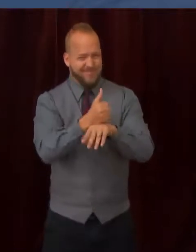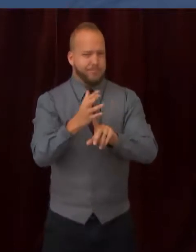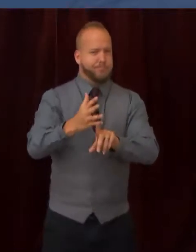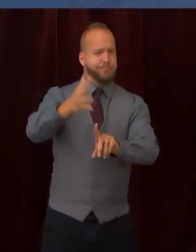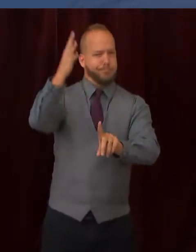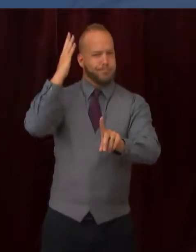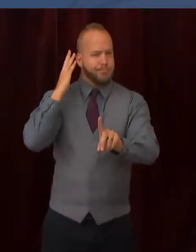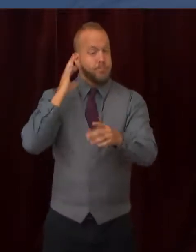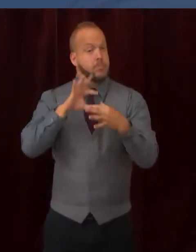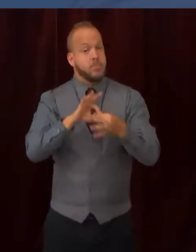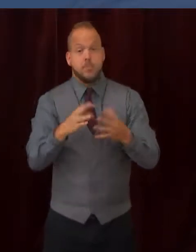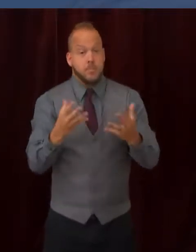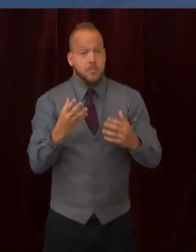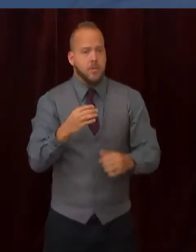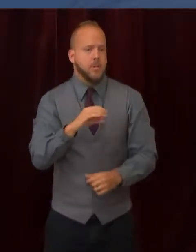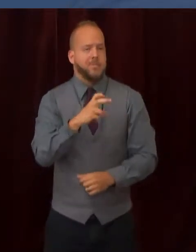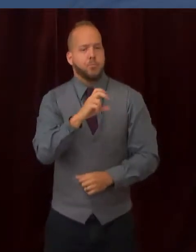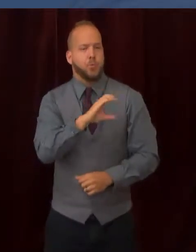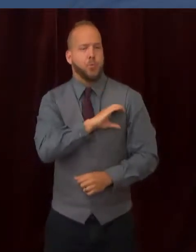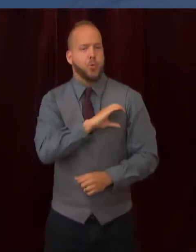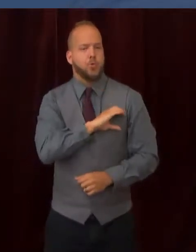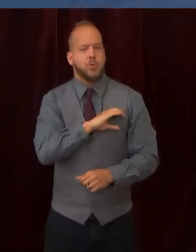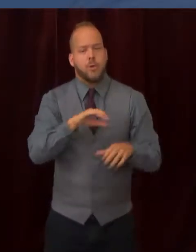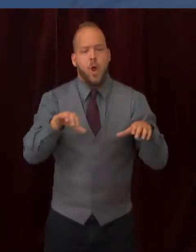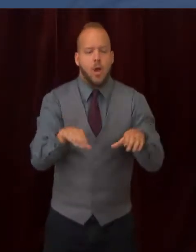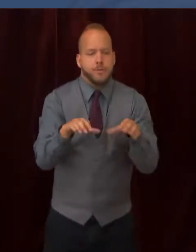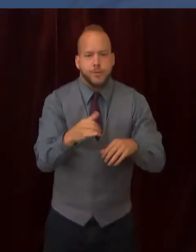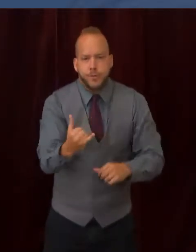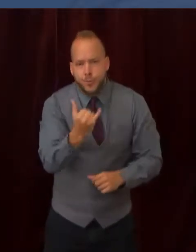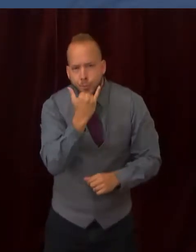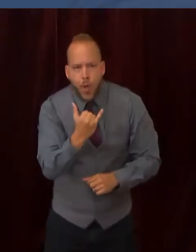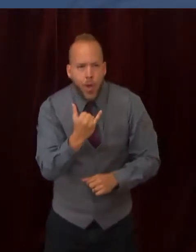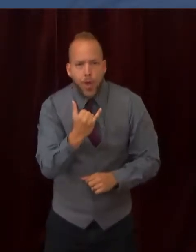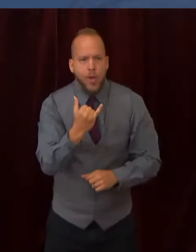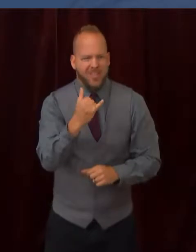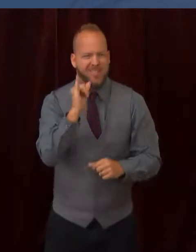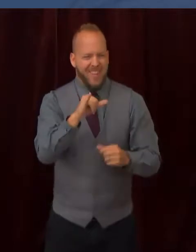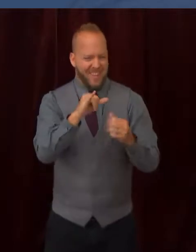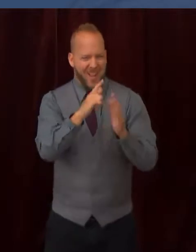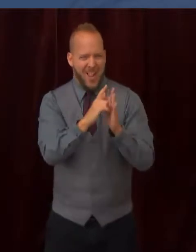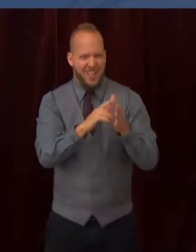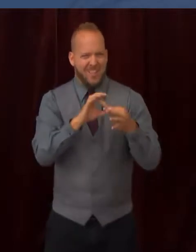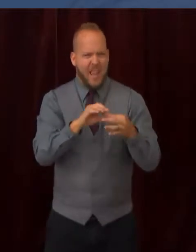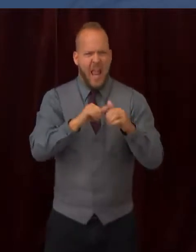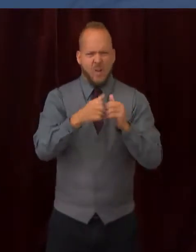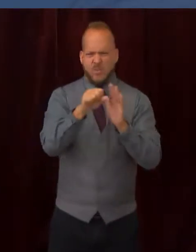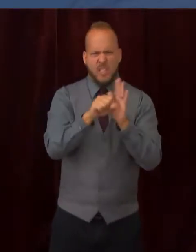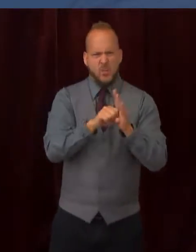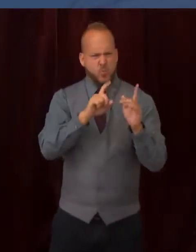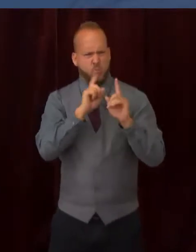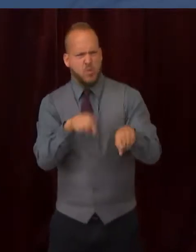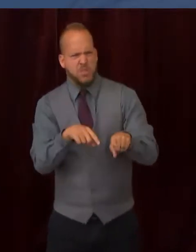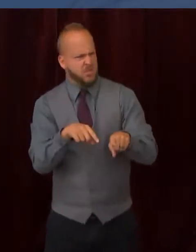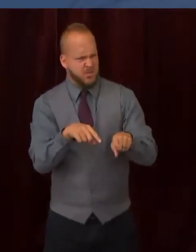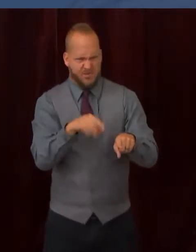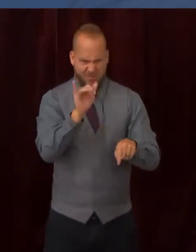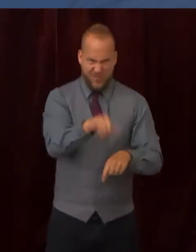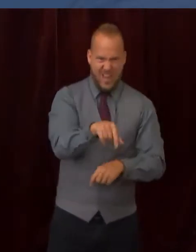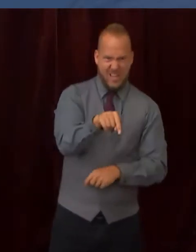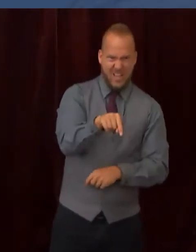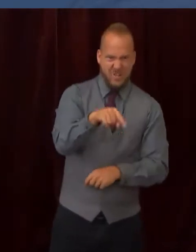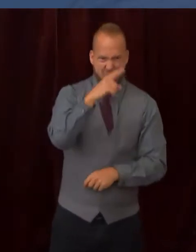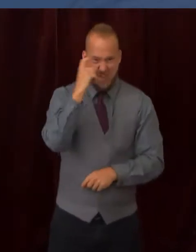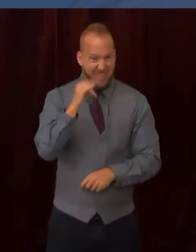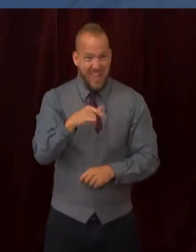reports and video evidence showing officers instigating violence against peaceful protesters, including macing at least one child in